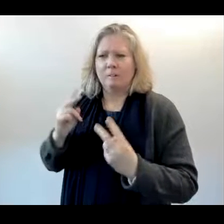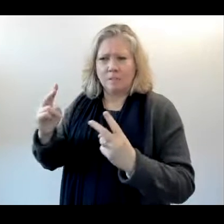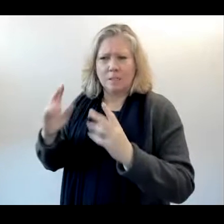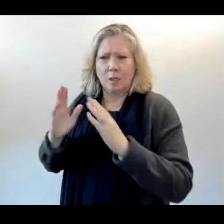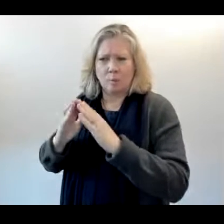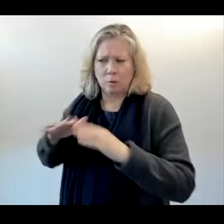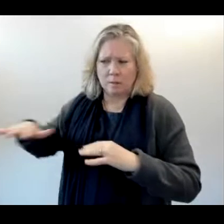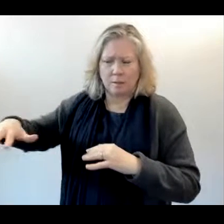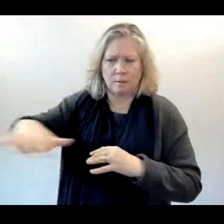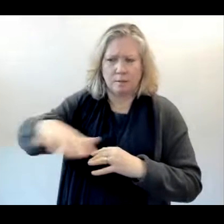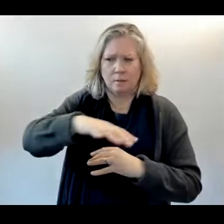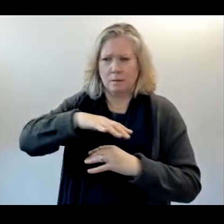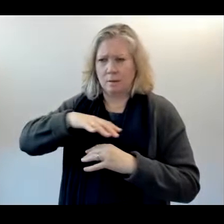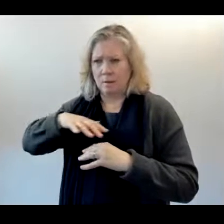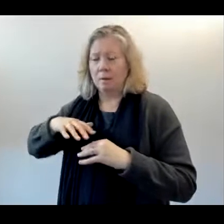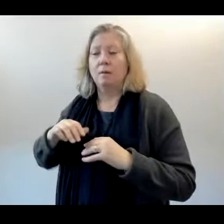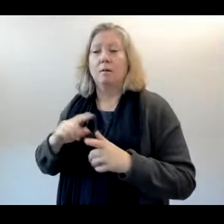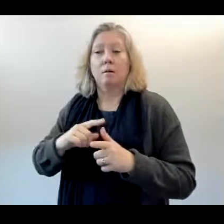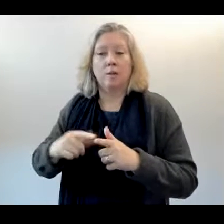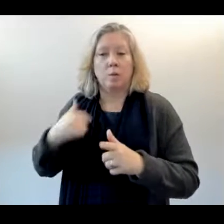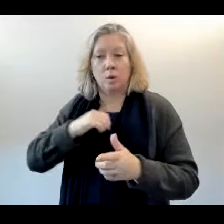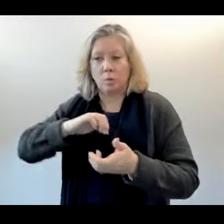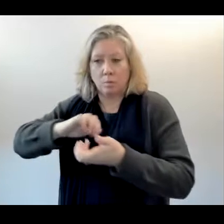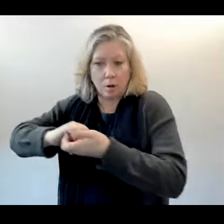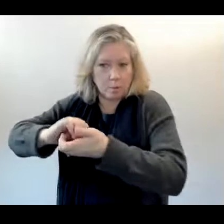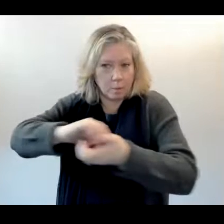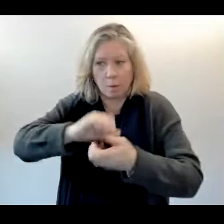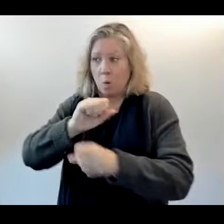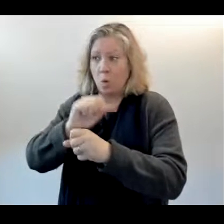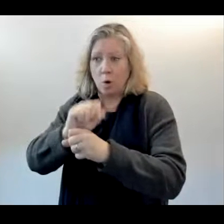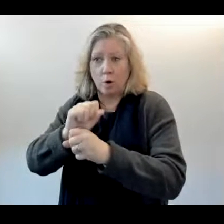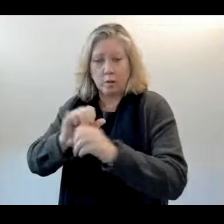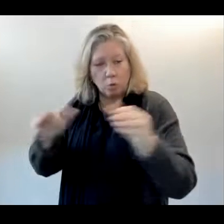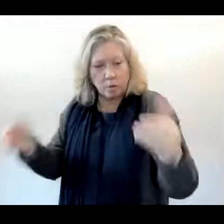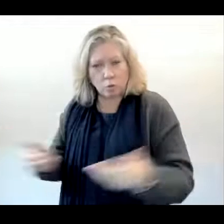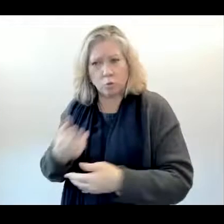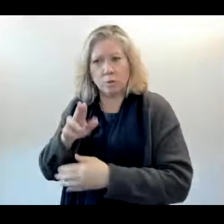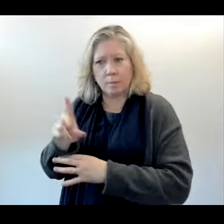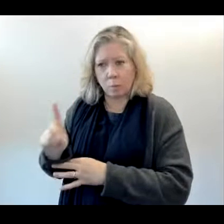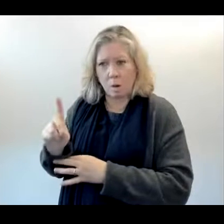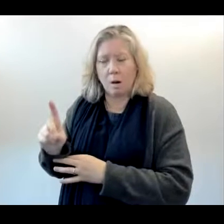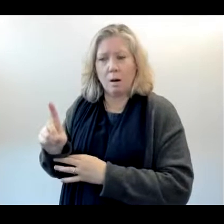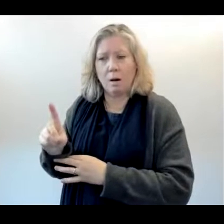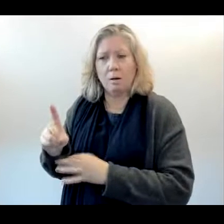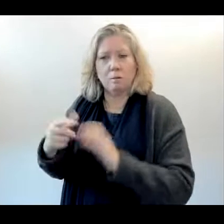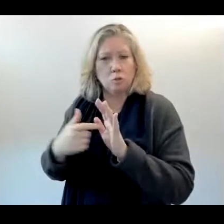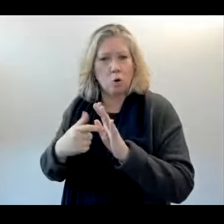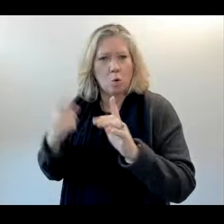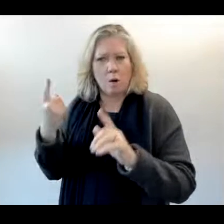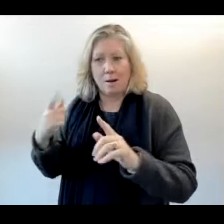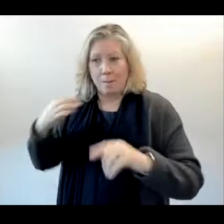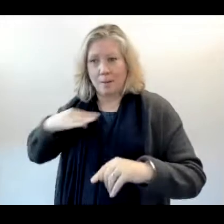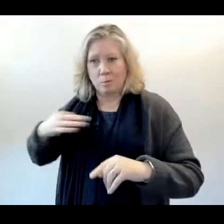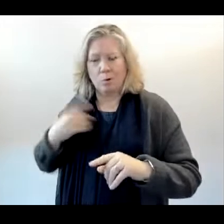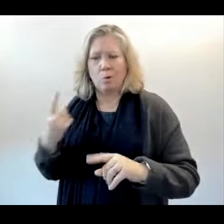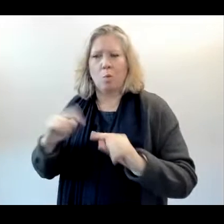will work with all our partners to introduce them to HUD and show that we are one team here in Pittsburgh, that